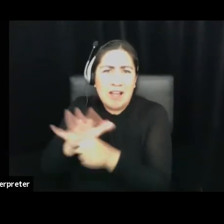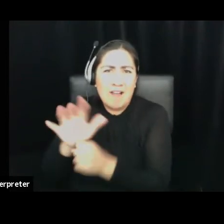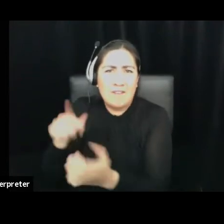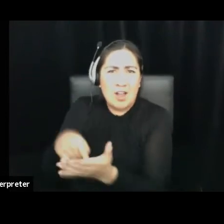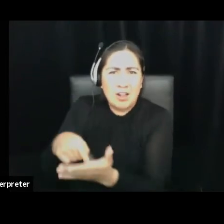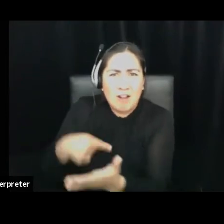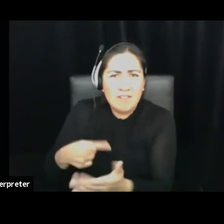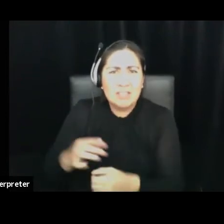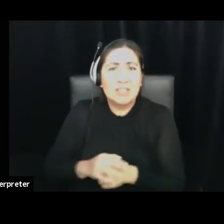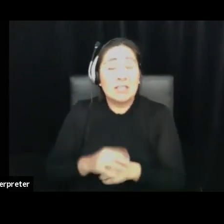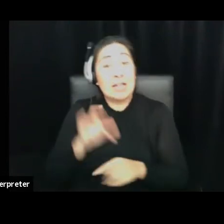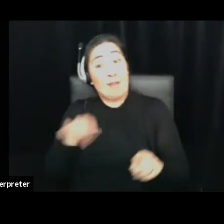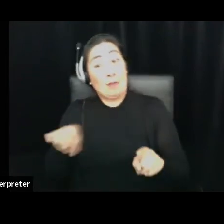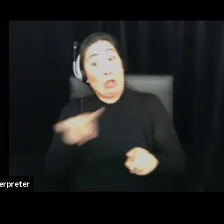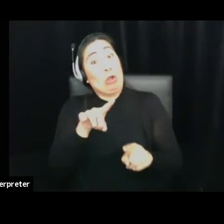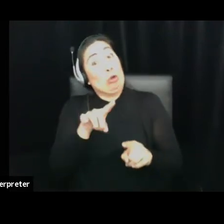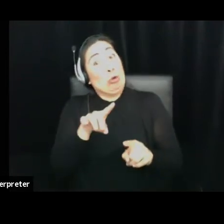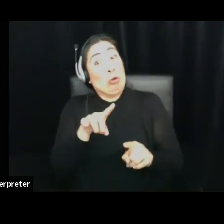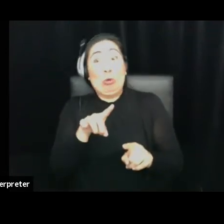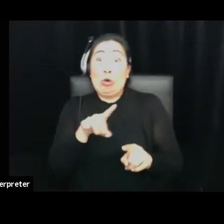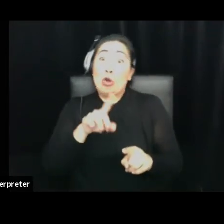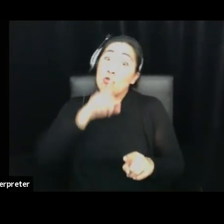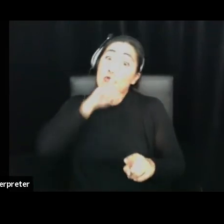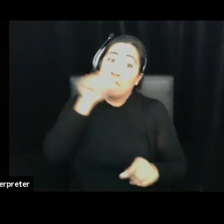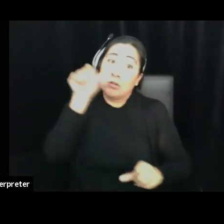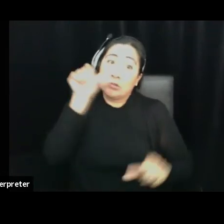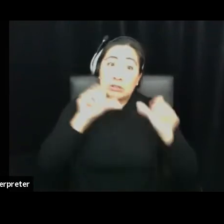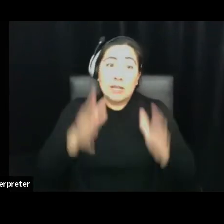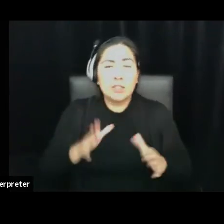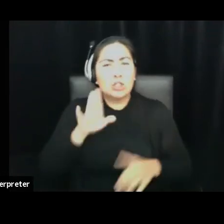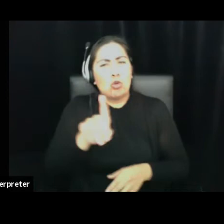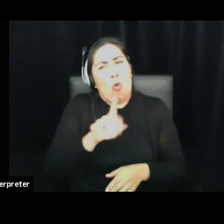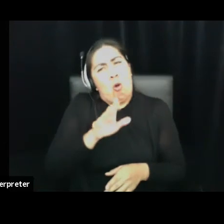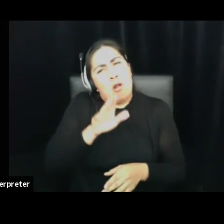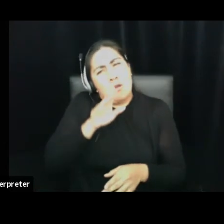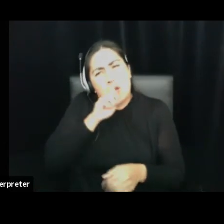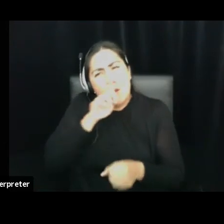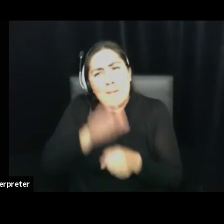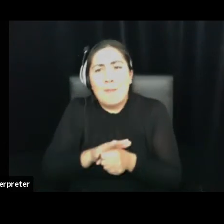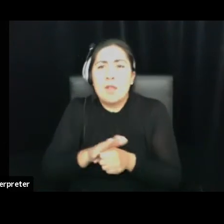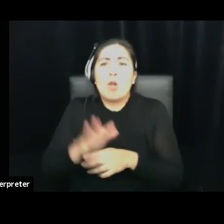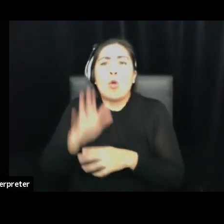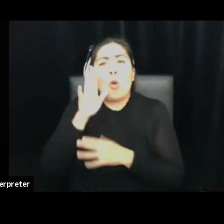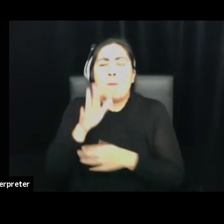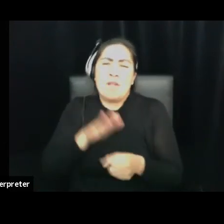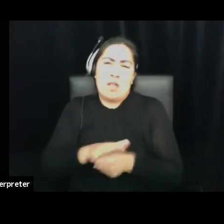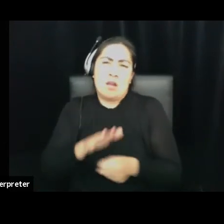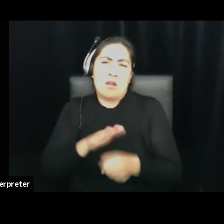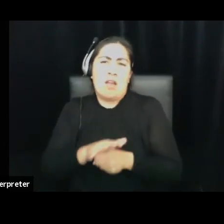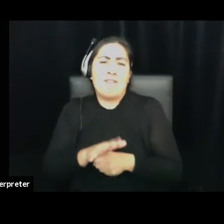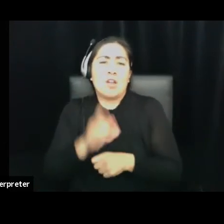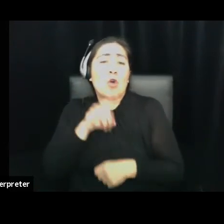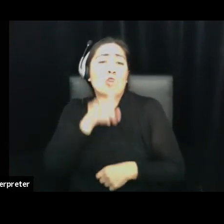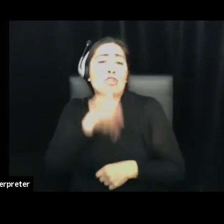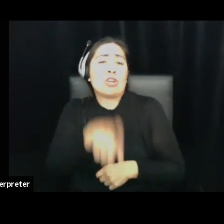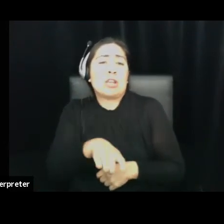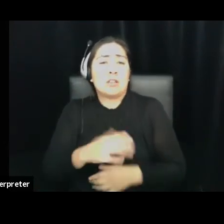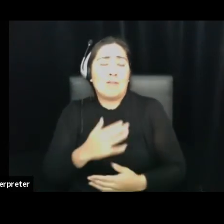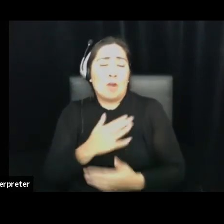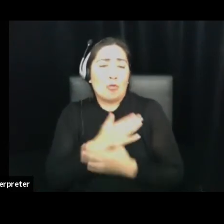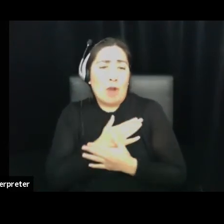you are a real scientist, your dedication will compensate for your needs for rest, money,